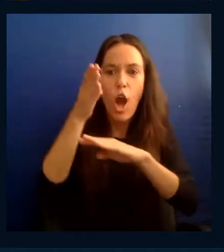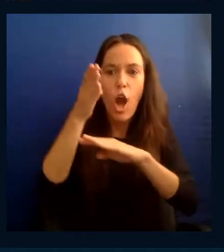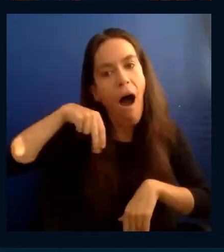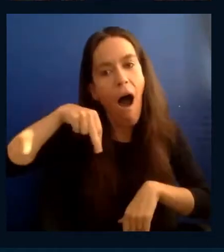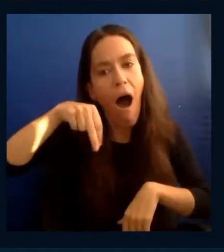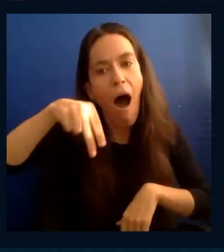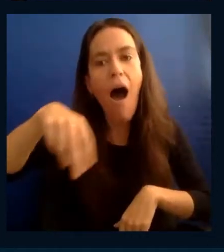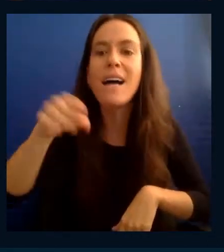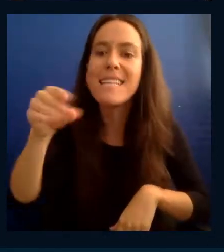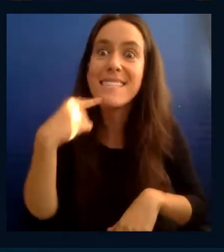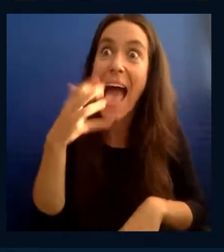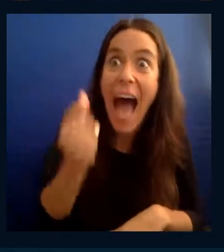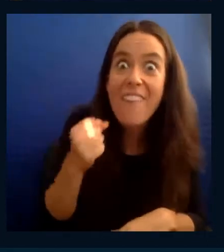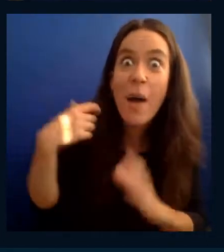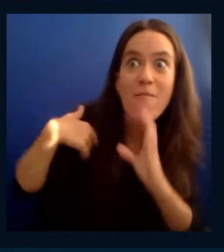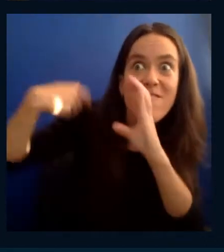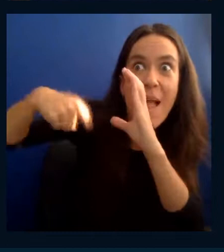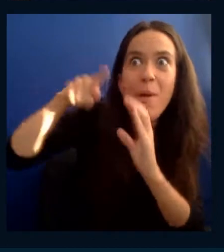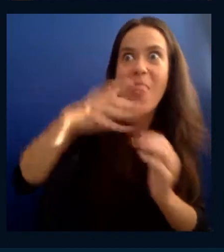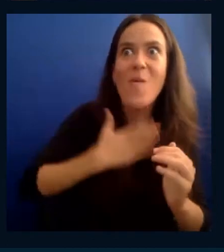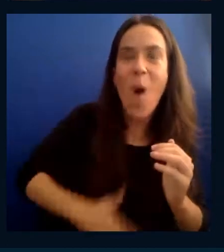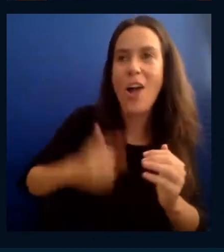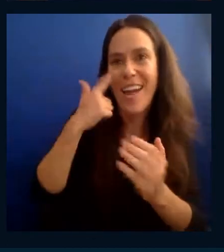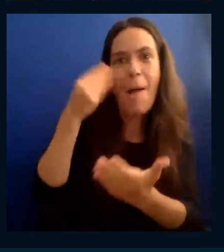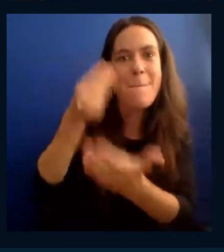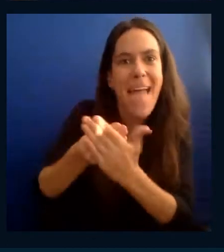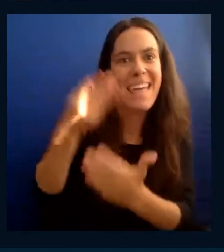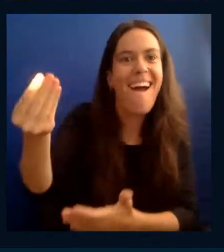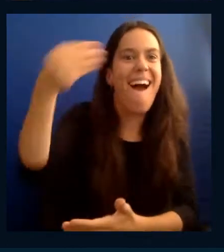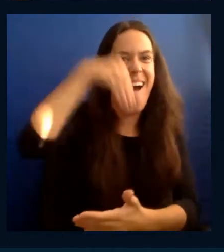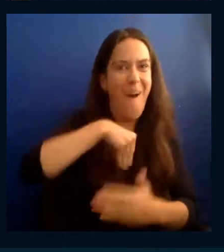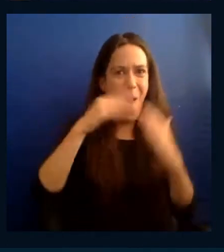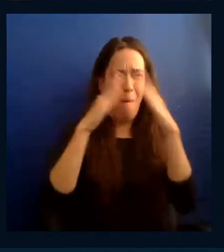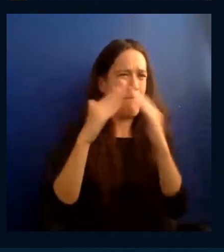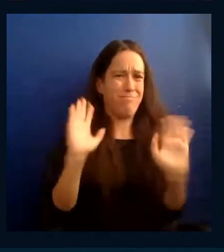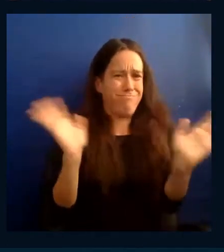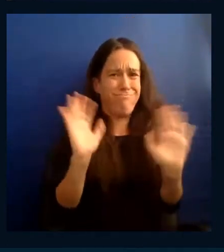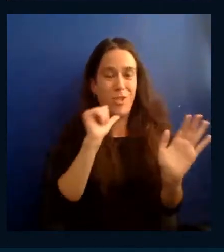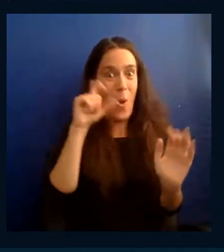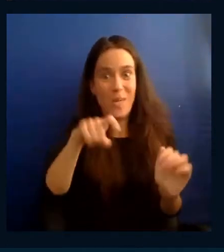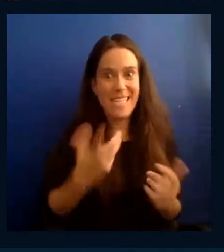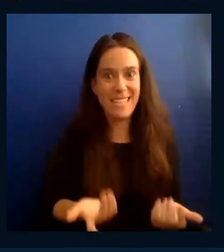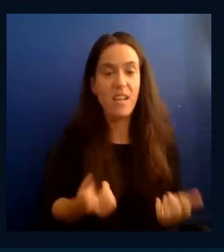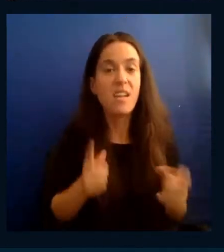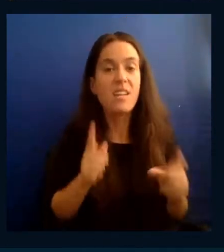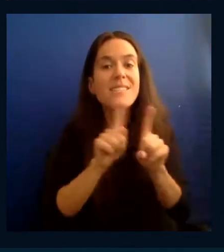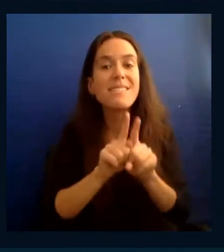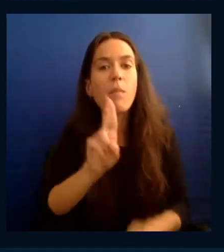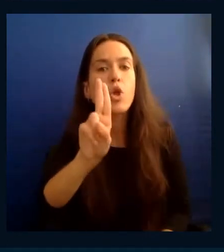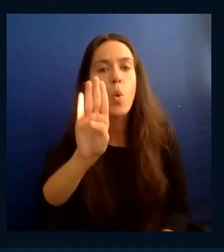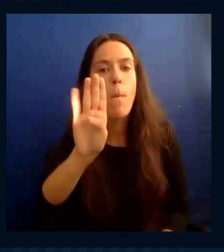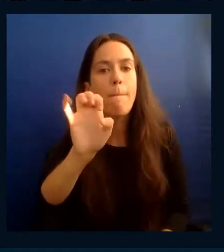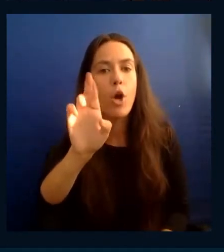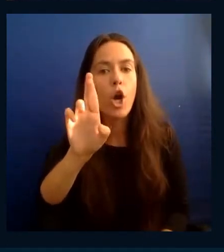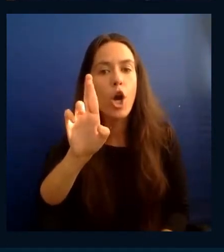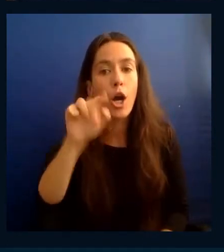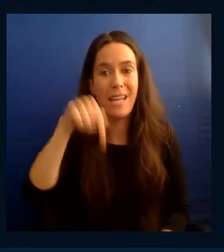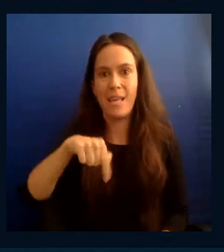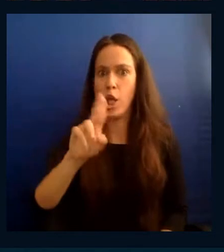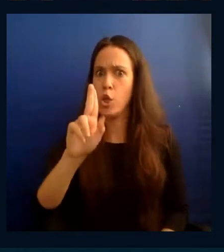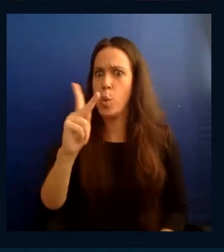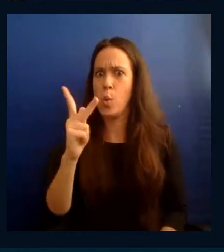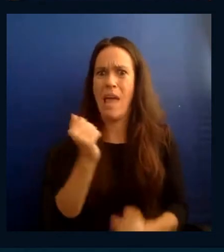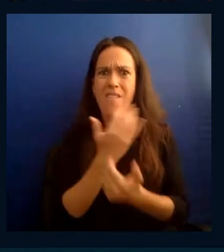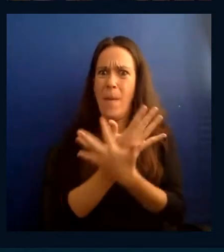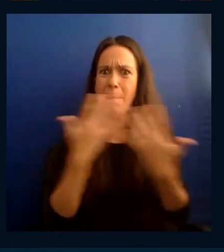of stock. Everything's in stock all the time. Another example is Uber. And here in the UK, we've had a lot of issues with taxi